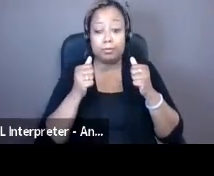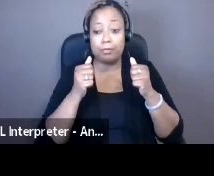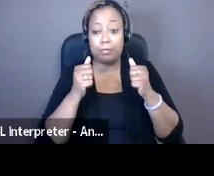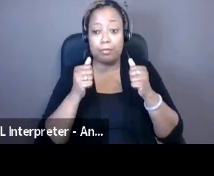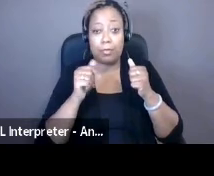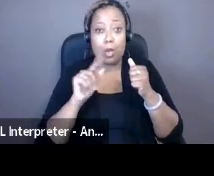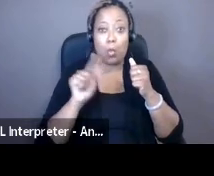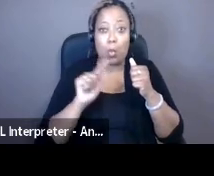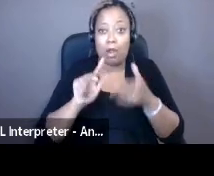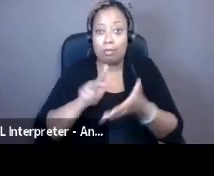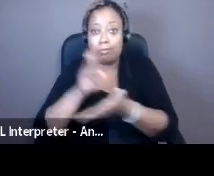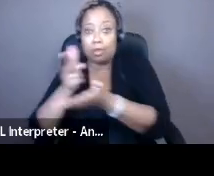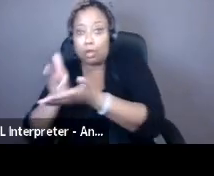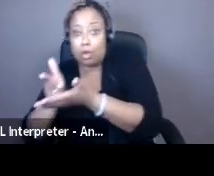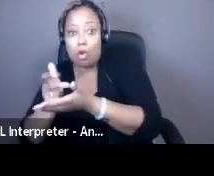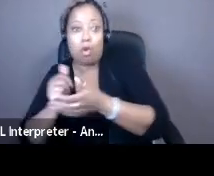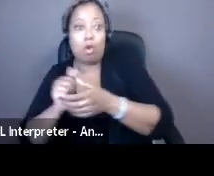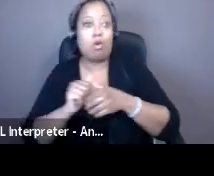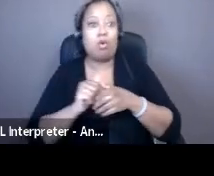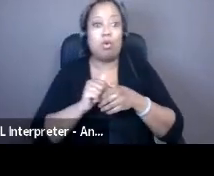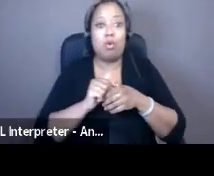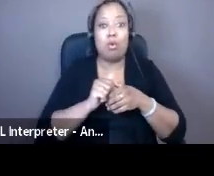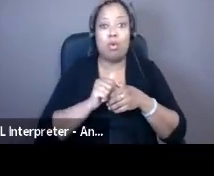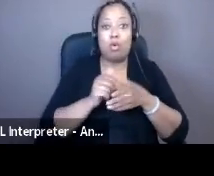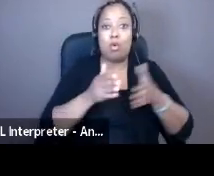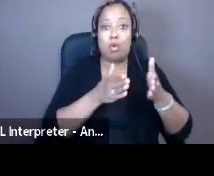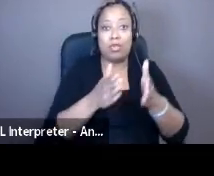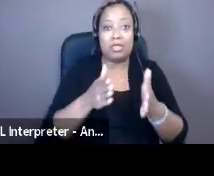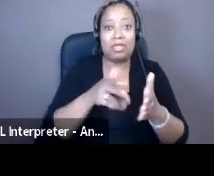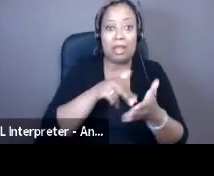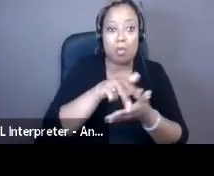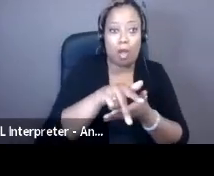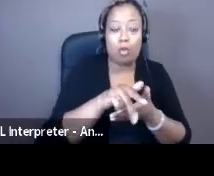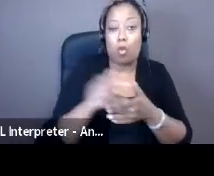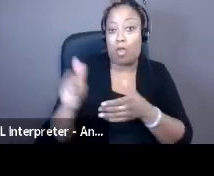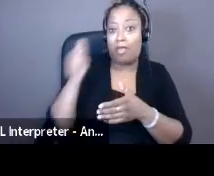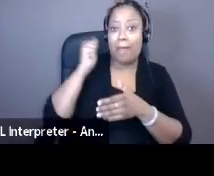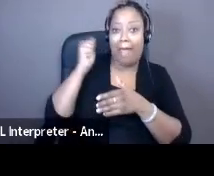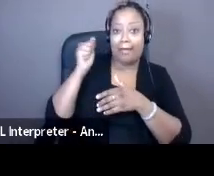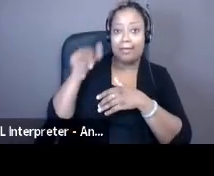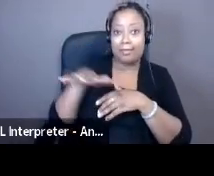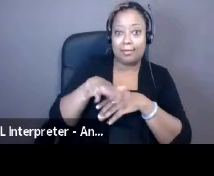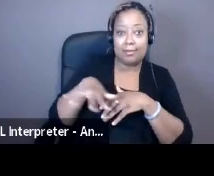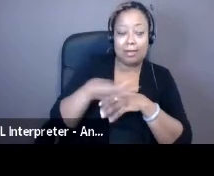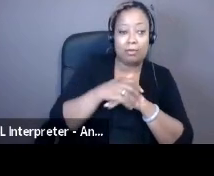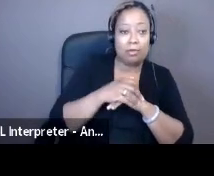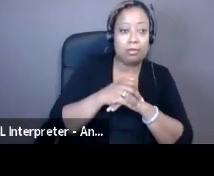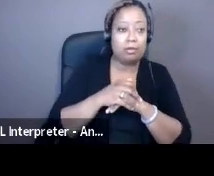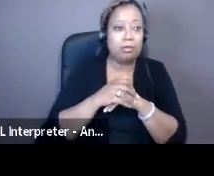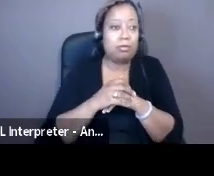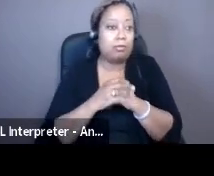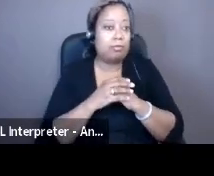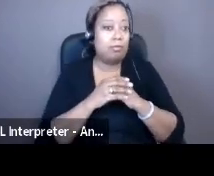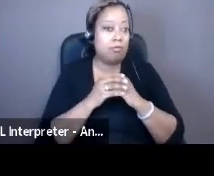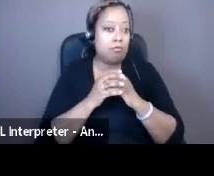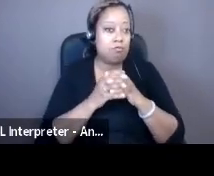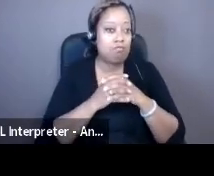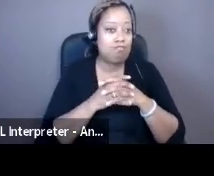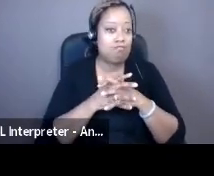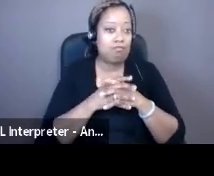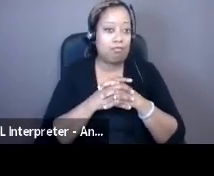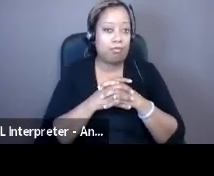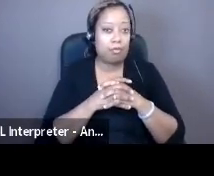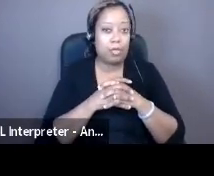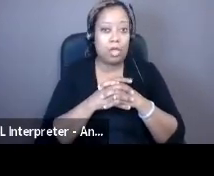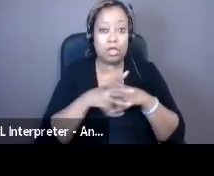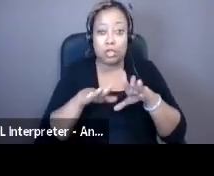car or the sidewalk and, in this case, a back deck area. Depending on how far above the ground you are, you may